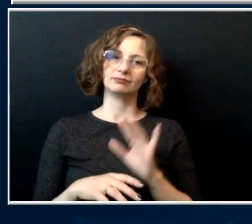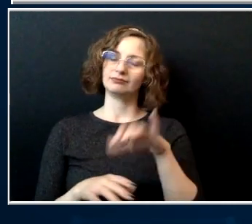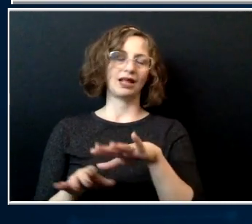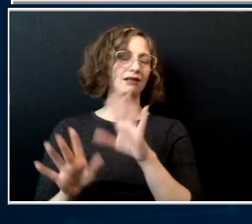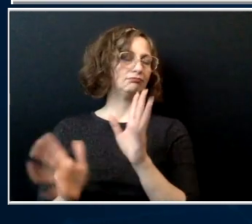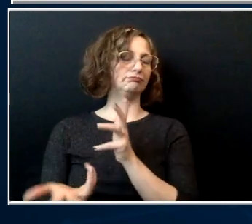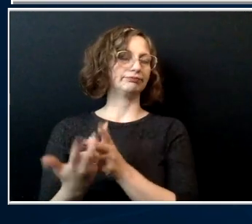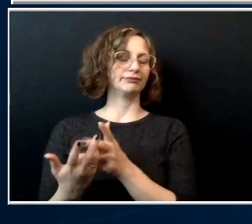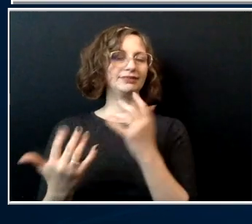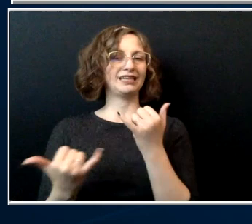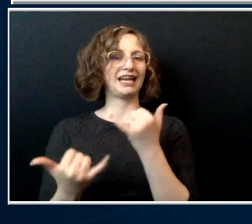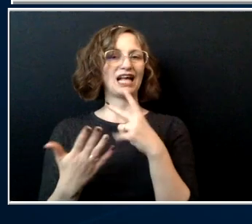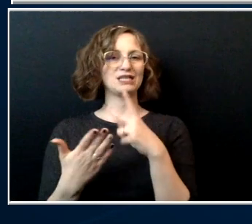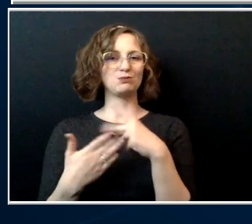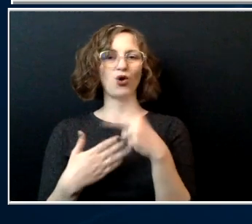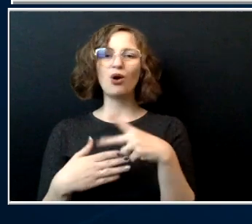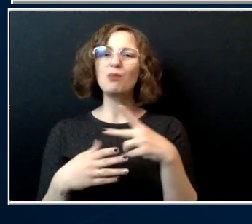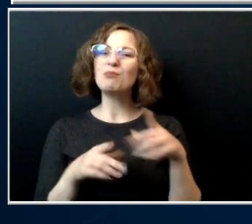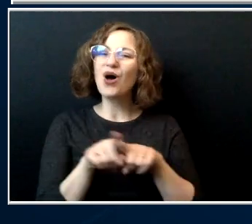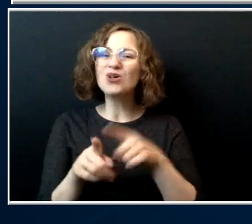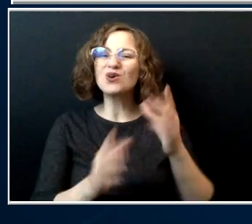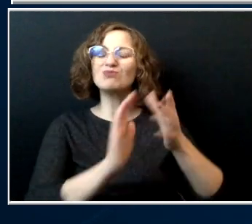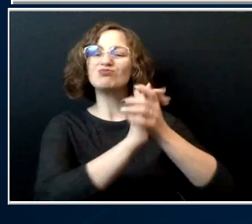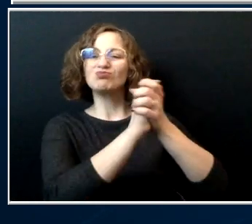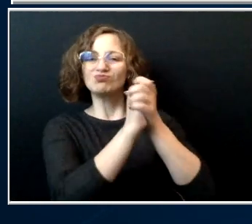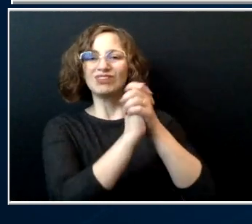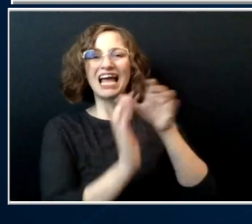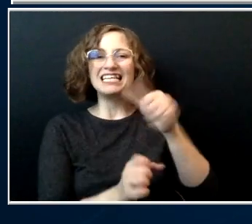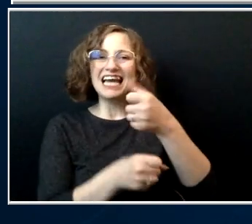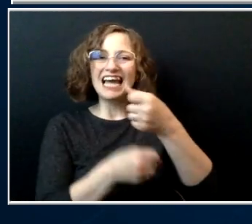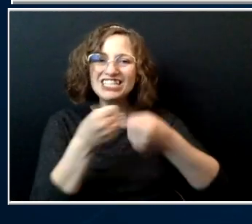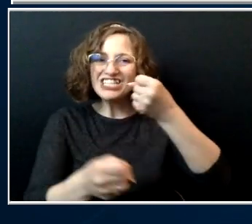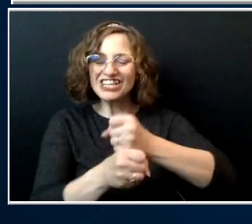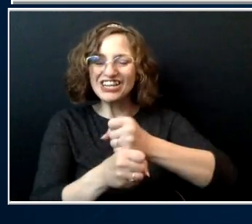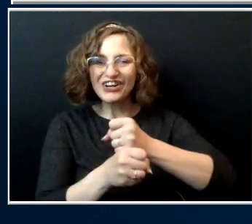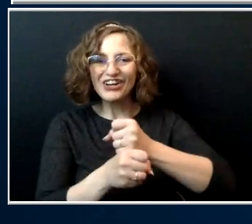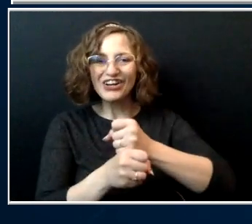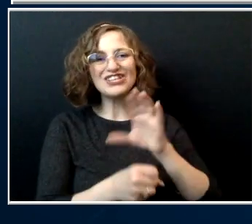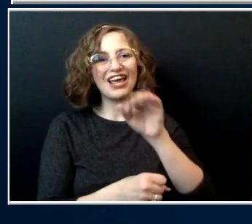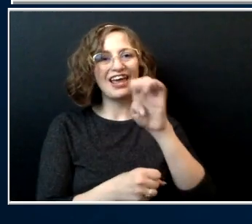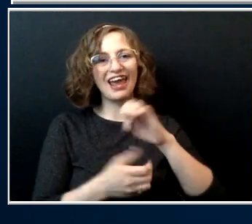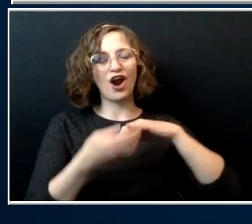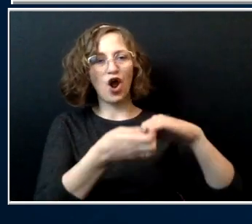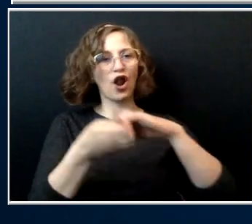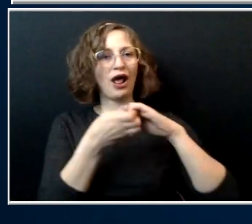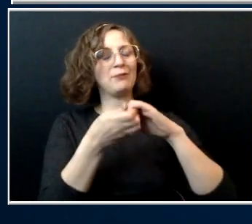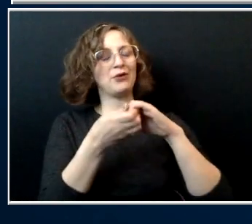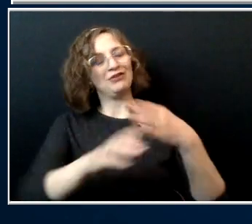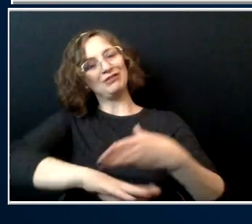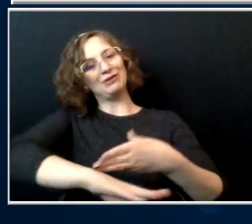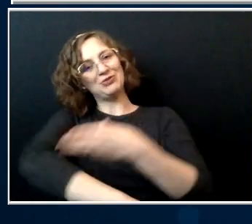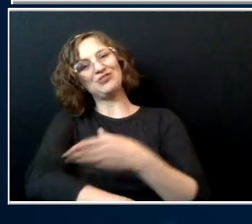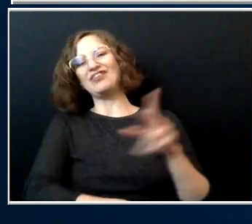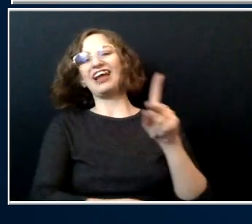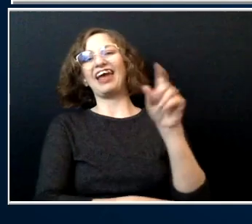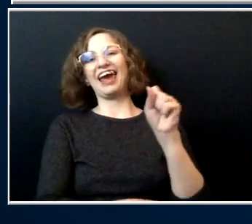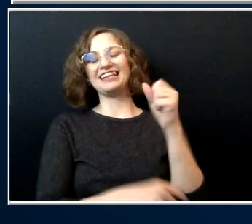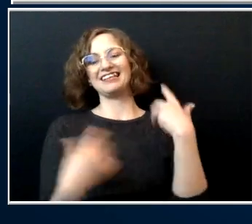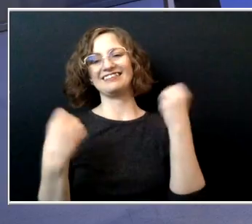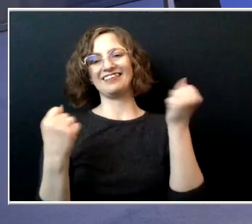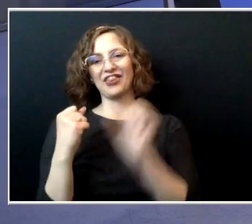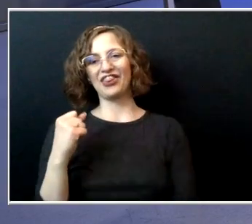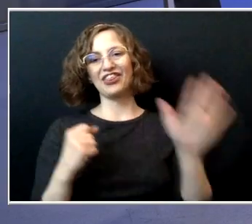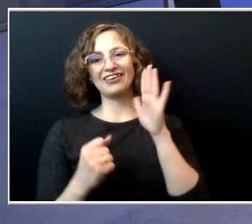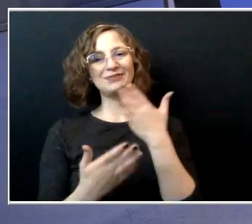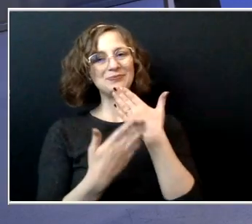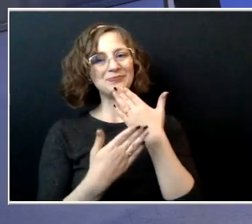congratulations on 10 years of the Care Collaborative, helping improve the health of Kansans. It's a big darn deal. Yes, Thank thanks you so much. All